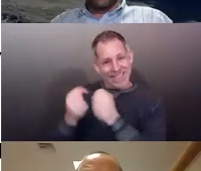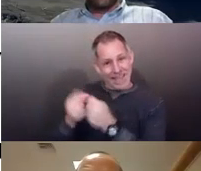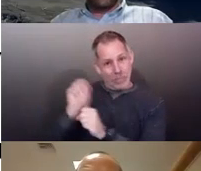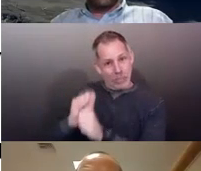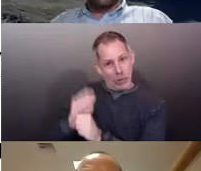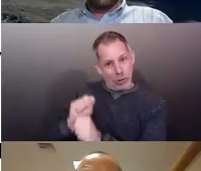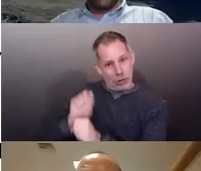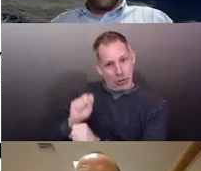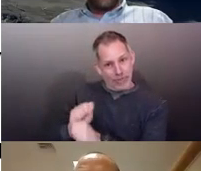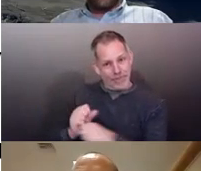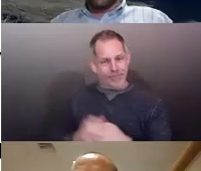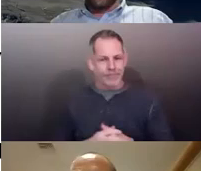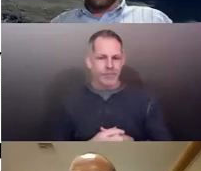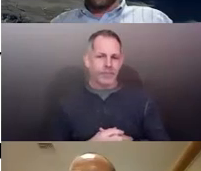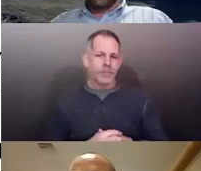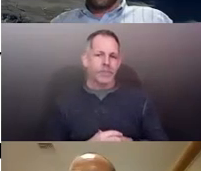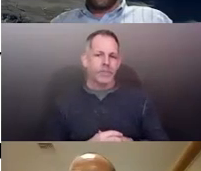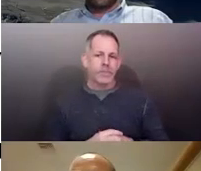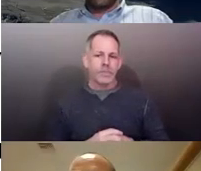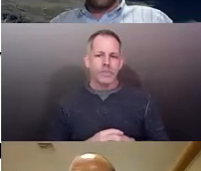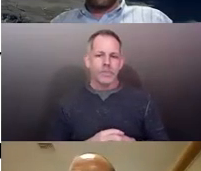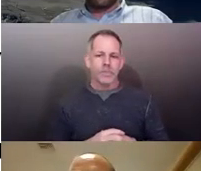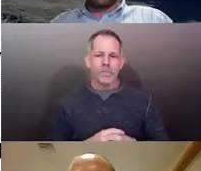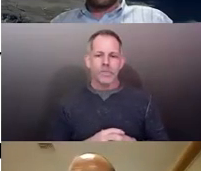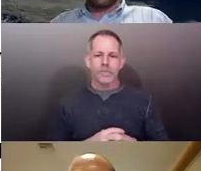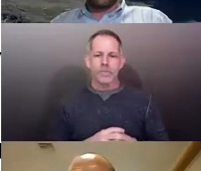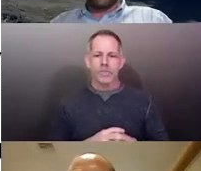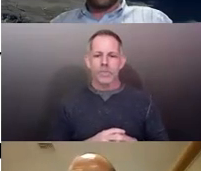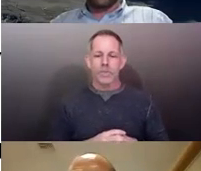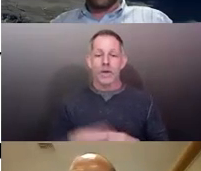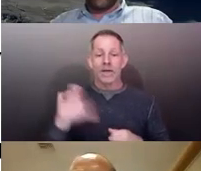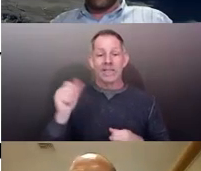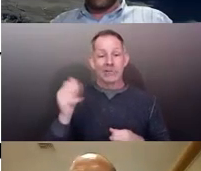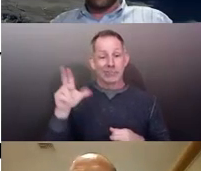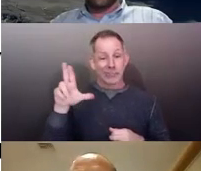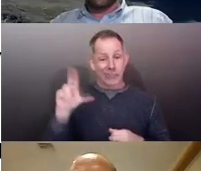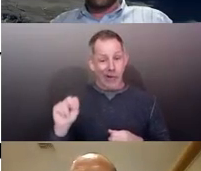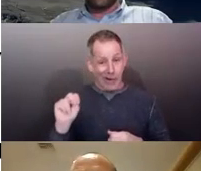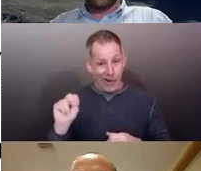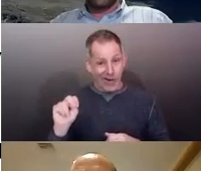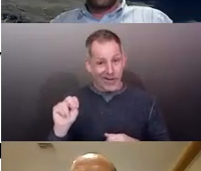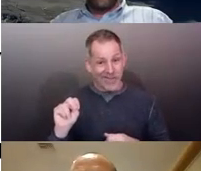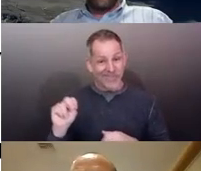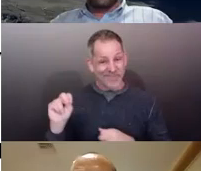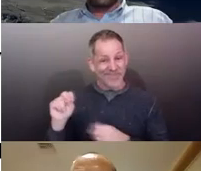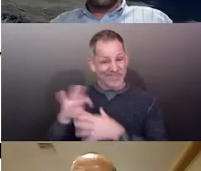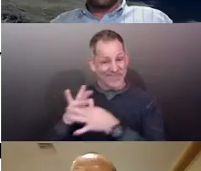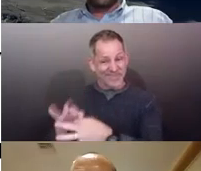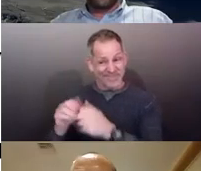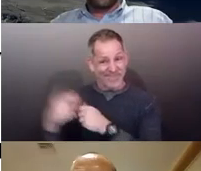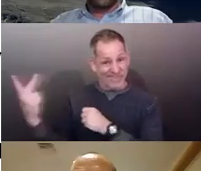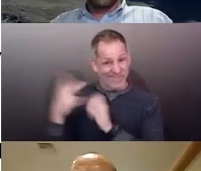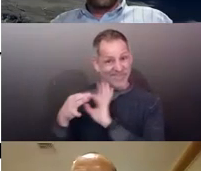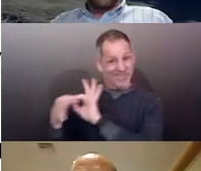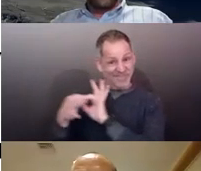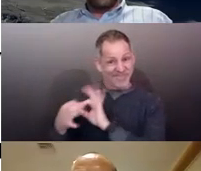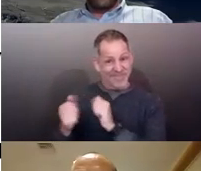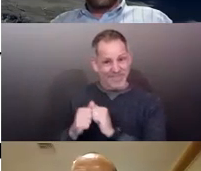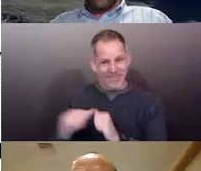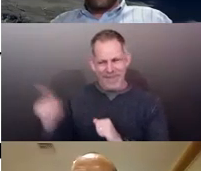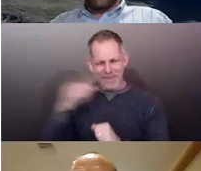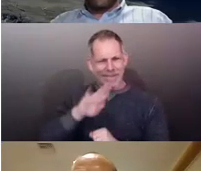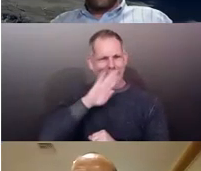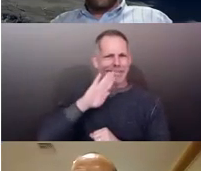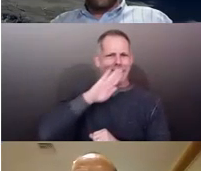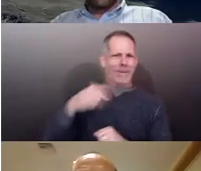with my little isms, and certainly teamwork makes the dream work is one of those, and certainly our team is strong.